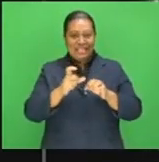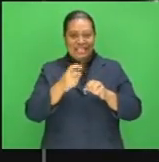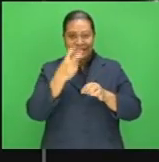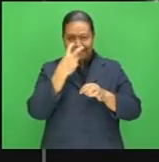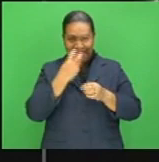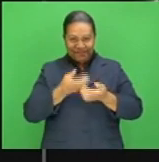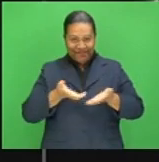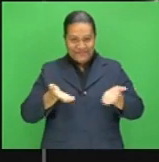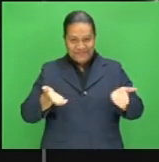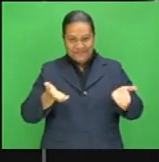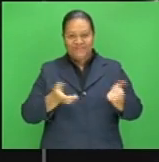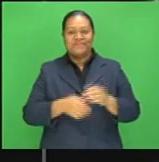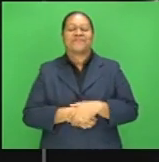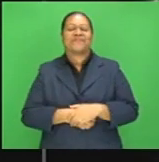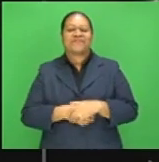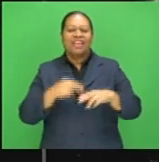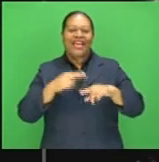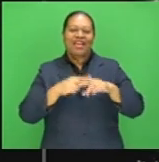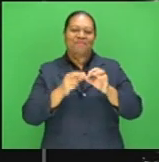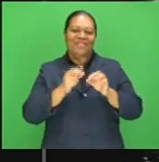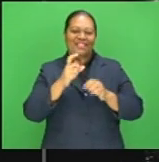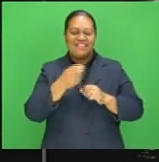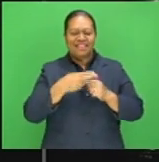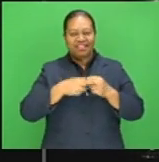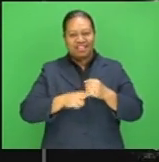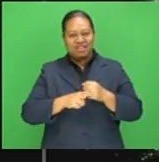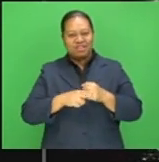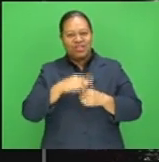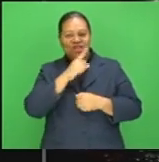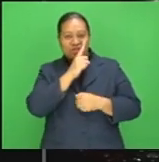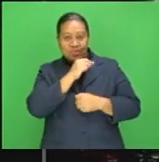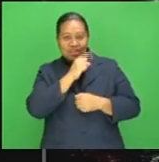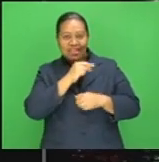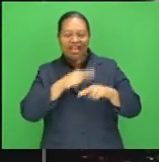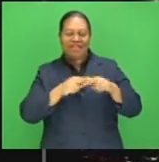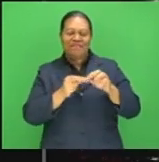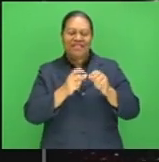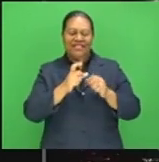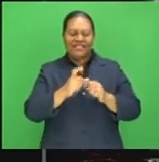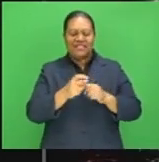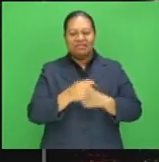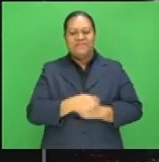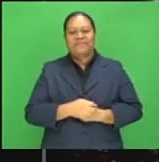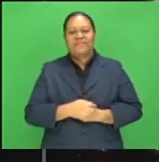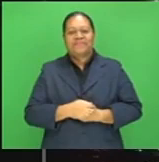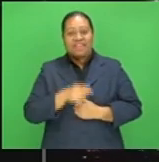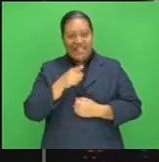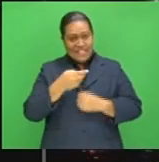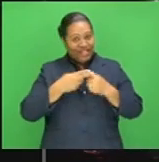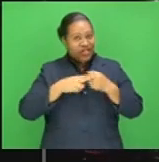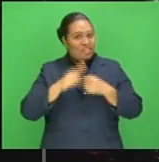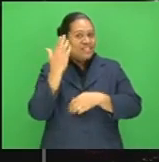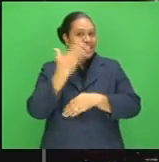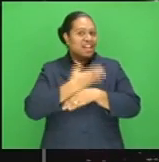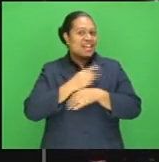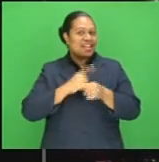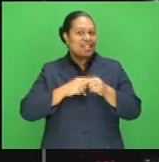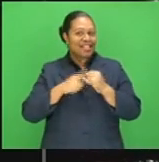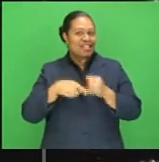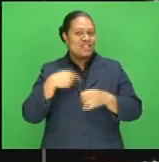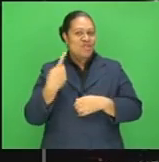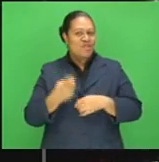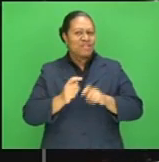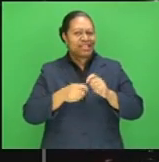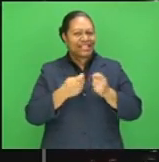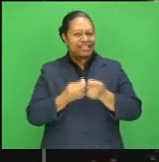fbcnews@fbc.com.fj via Facebook page FBC News and our Twitter page at FBC_news. That's your news for tonight. Until tomorrow, from the